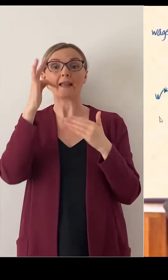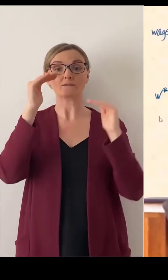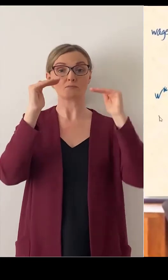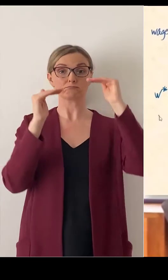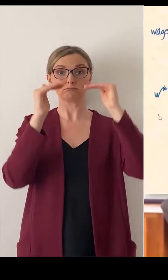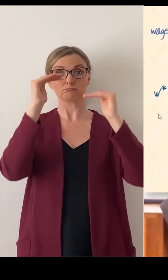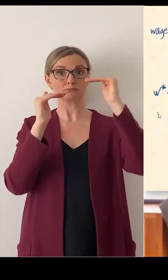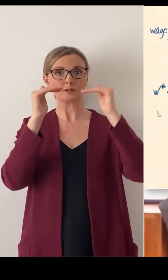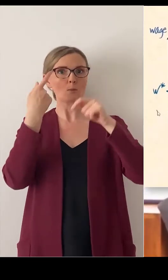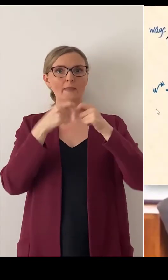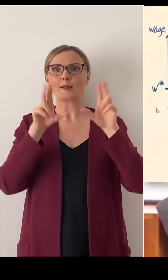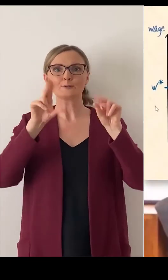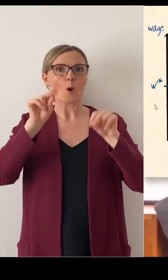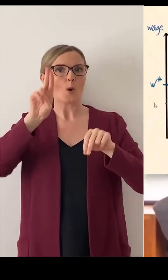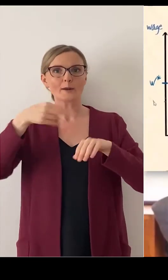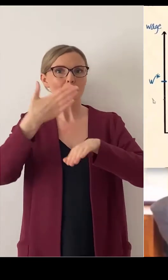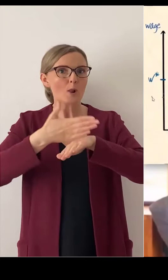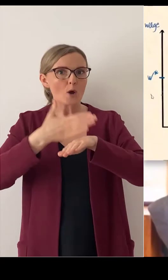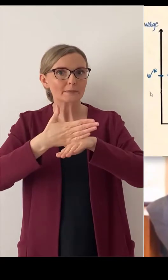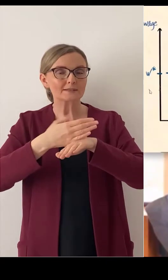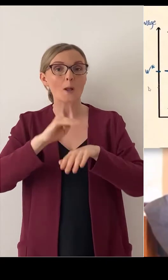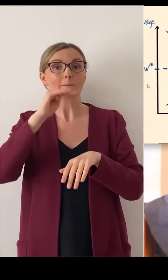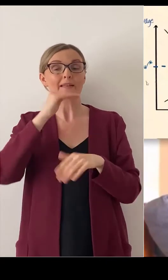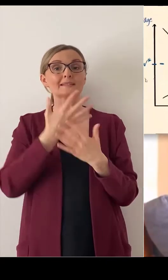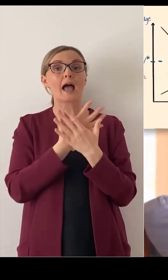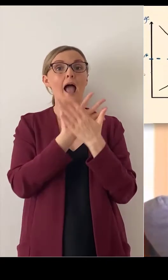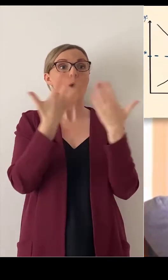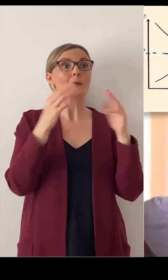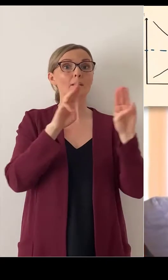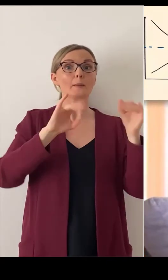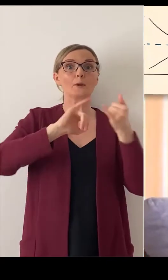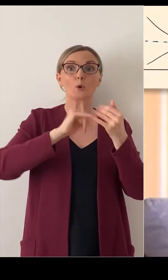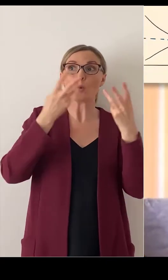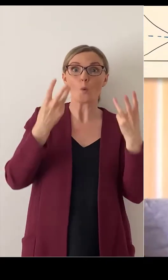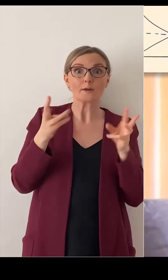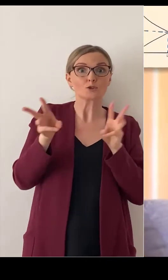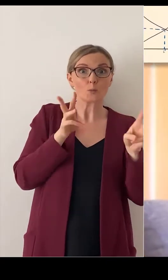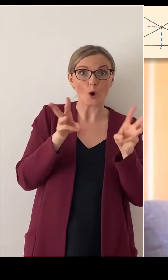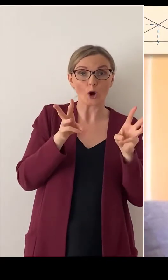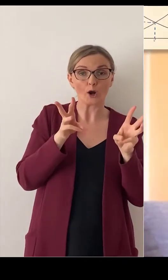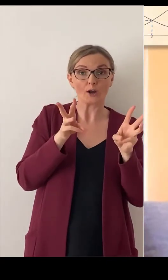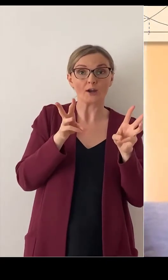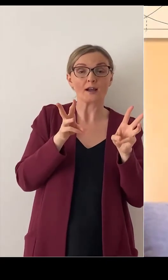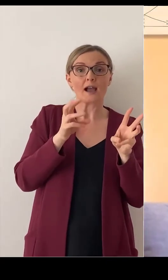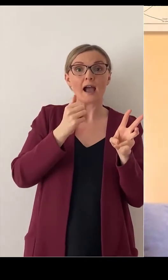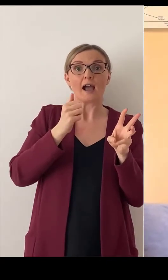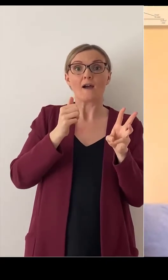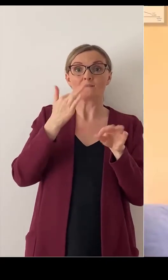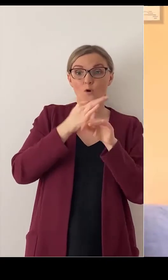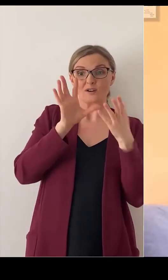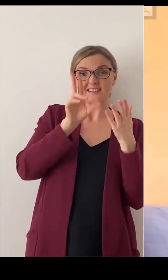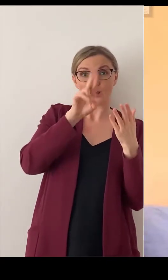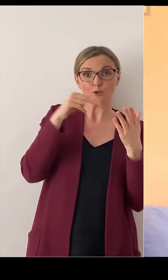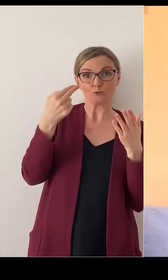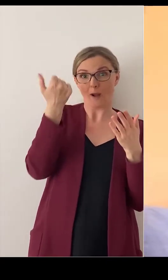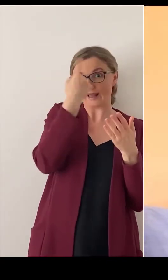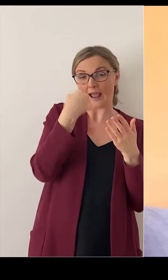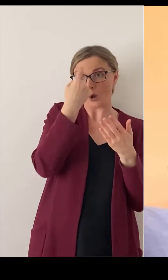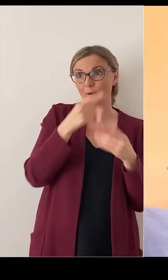right? The number of people who want to work at that wage rate is exactly the same as the number of people firms want to